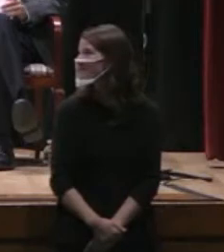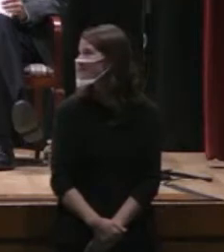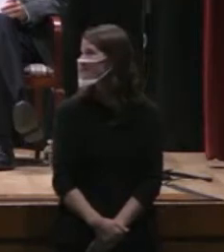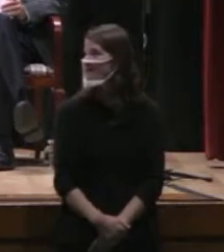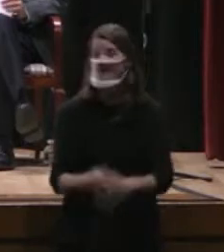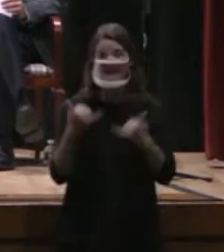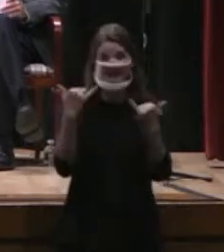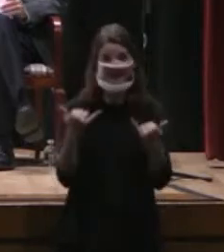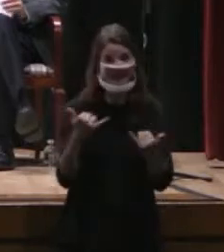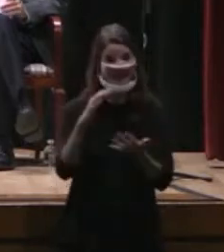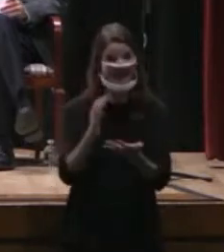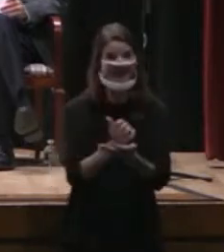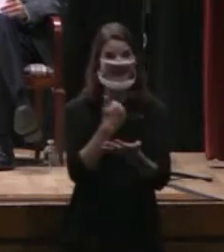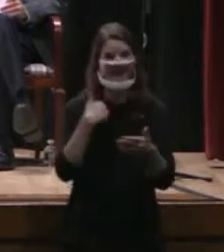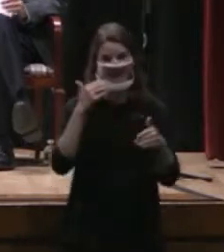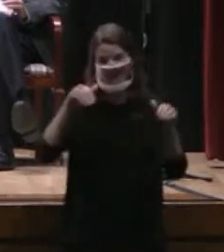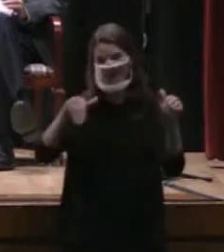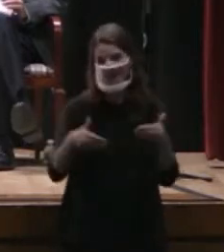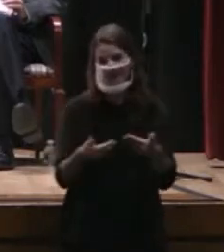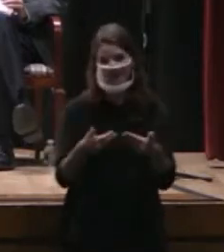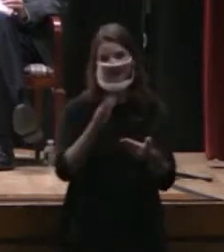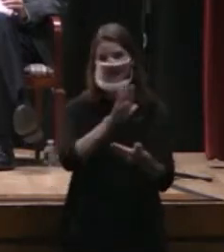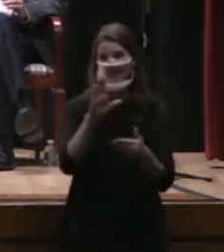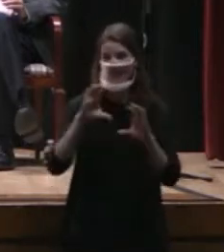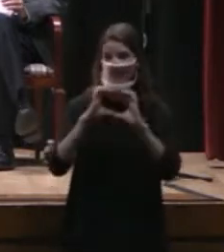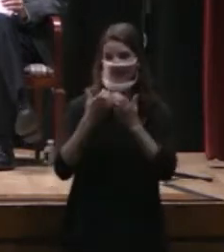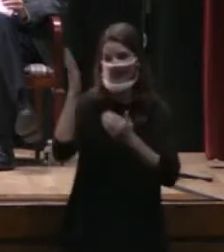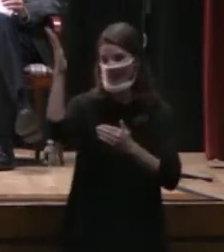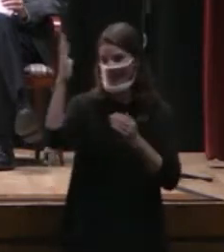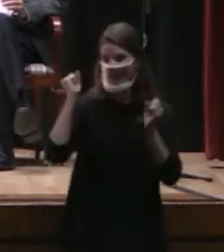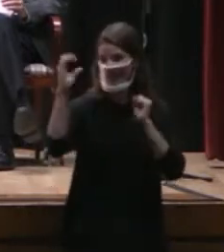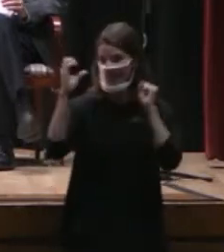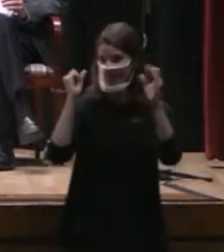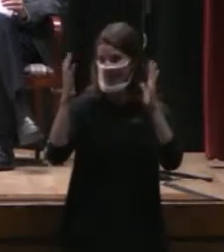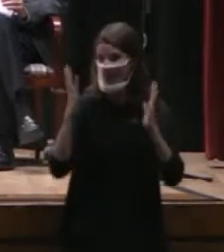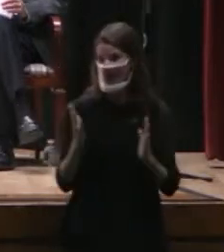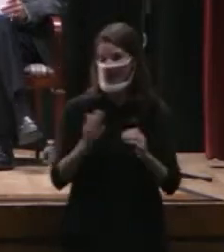At this time, I would now like to introduce your class speaker.